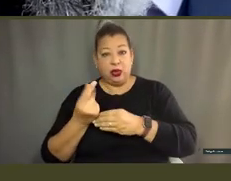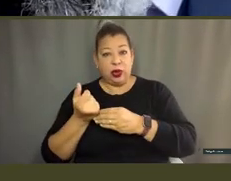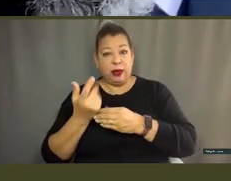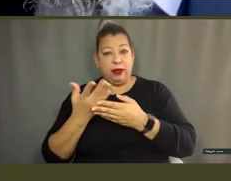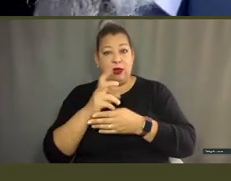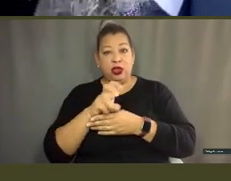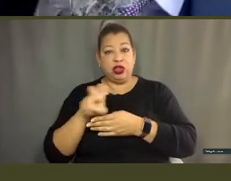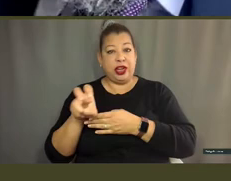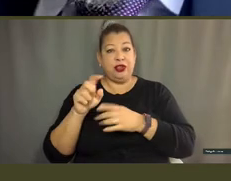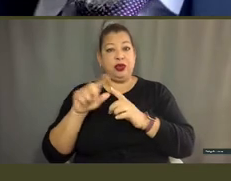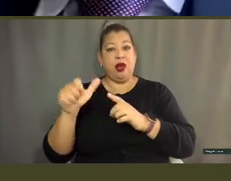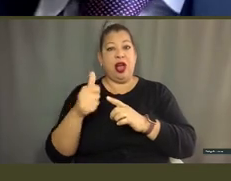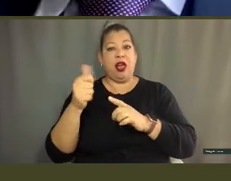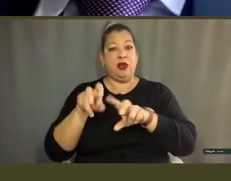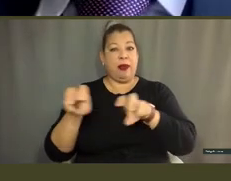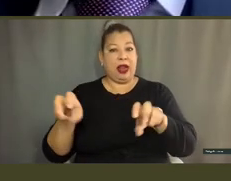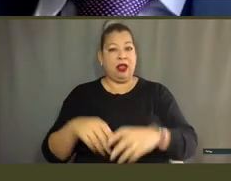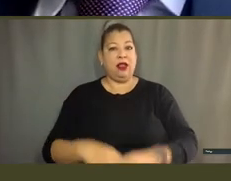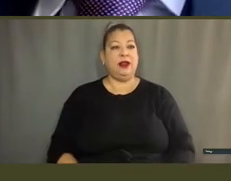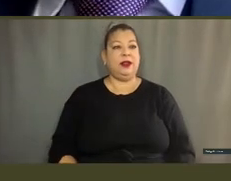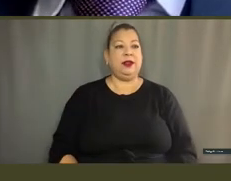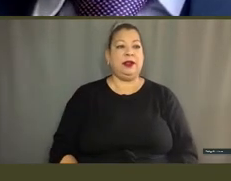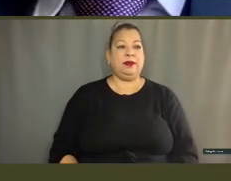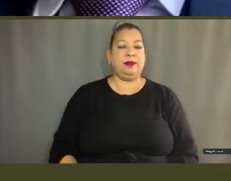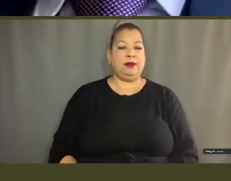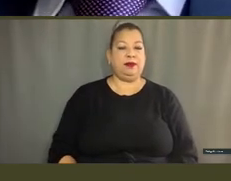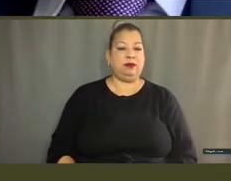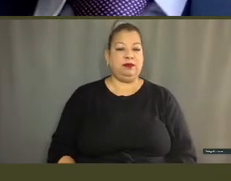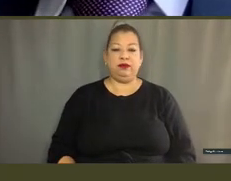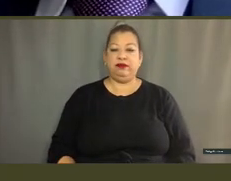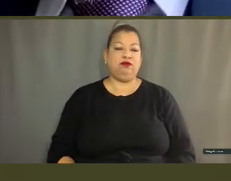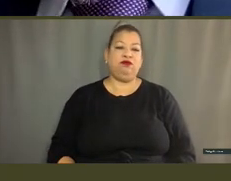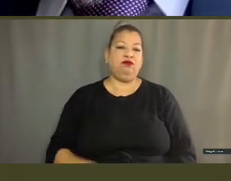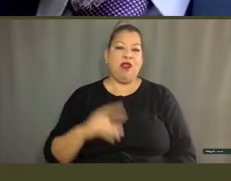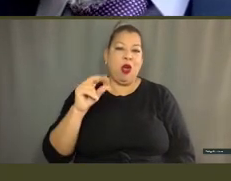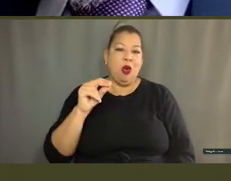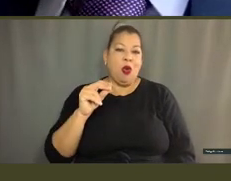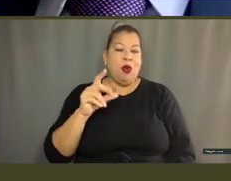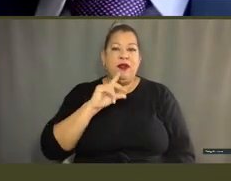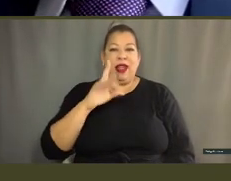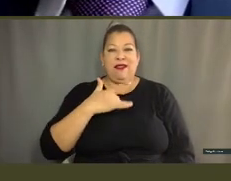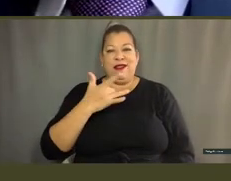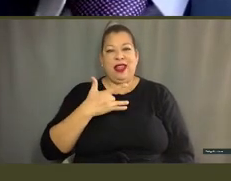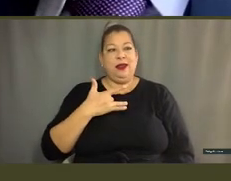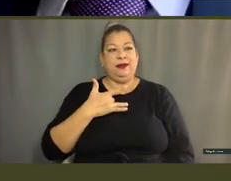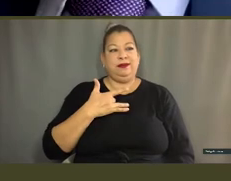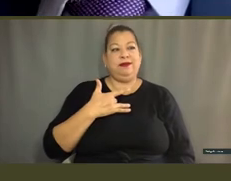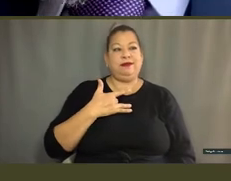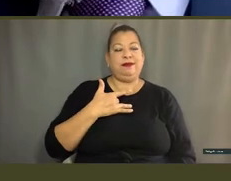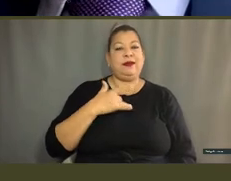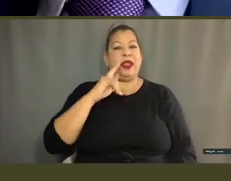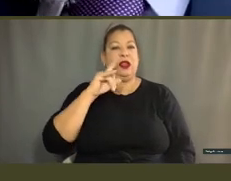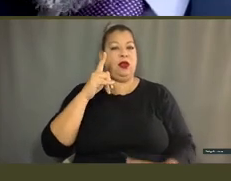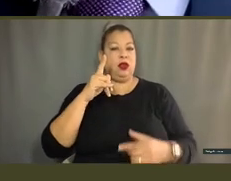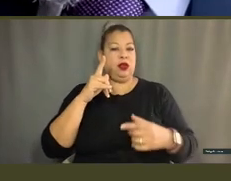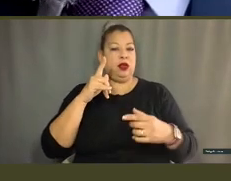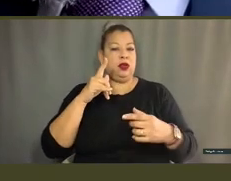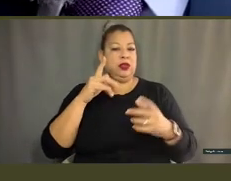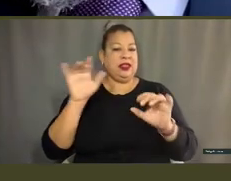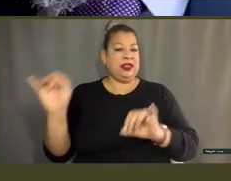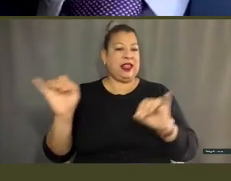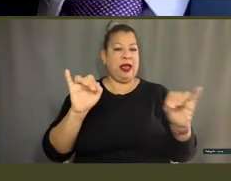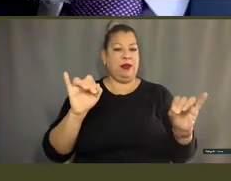this section? Not particularly. I do believe, I mean, that it remains, whilst we've seen